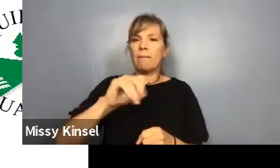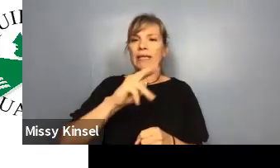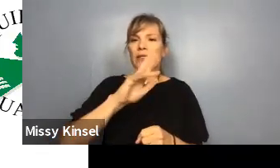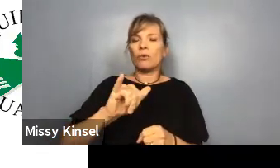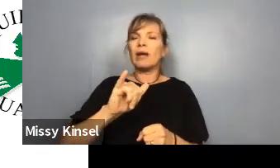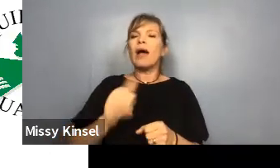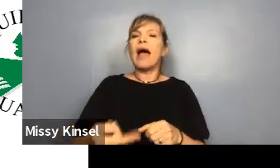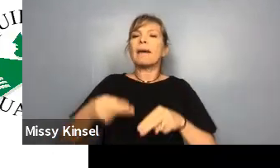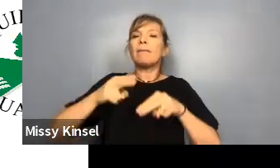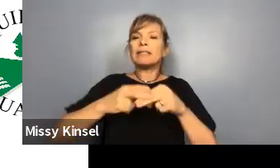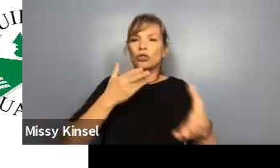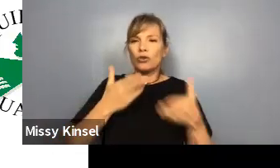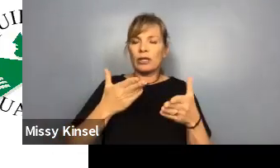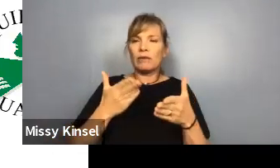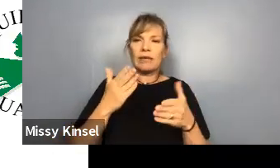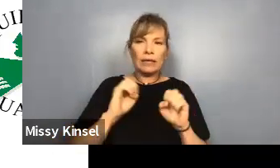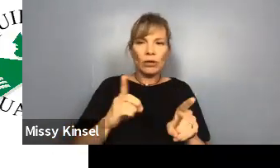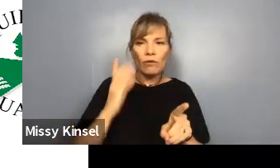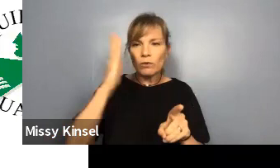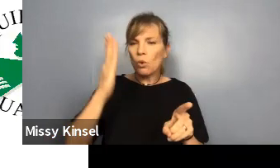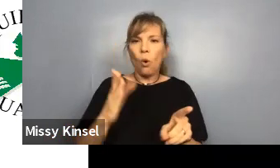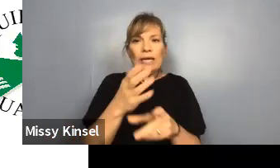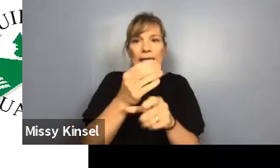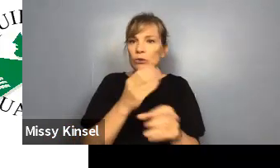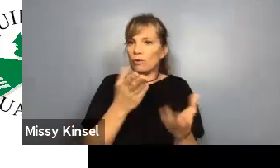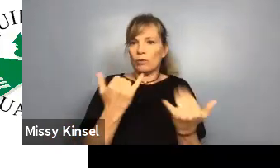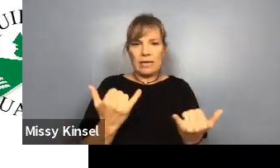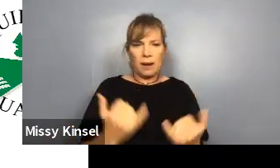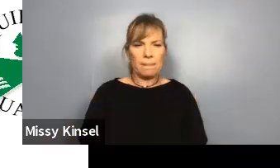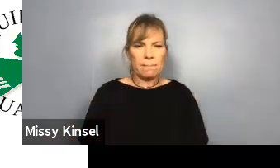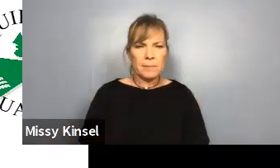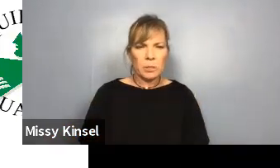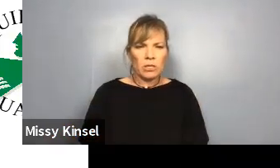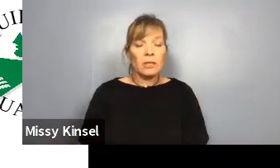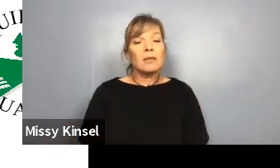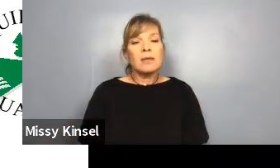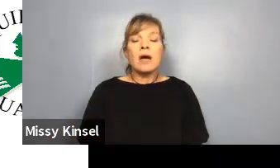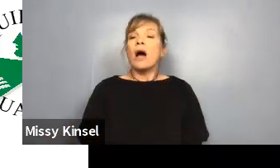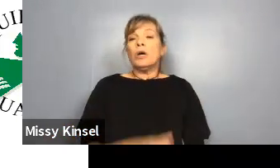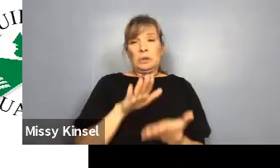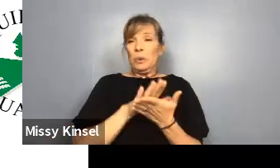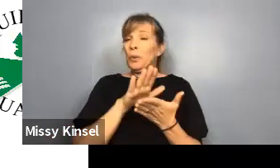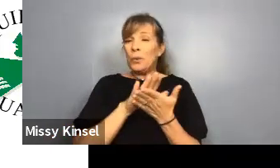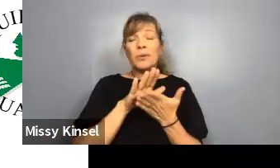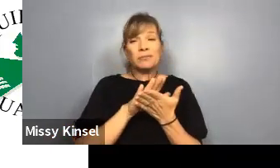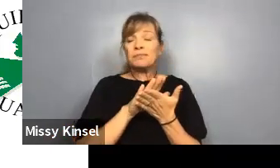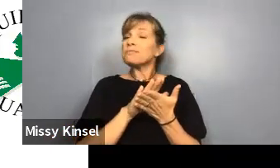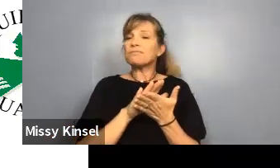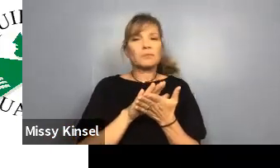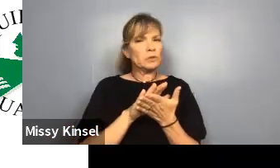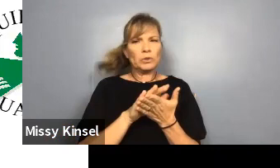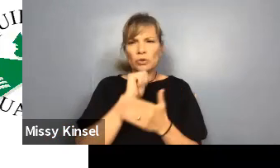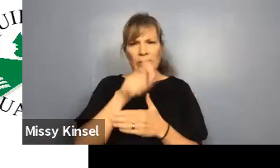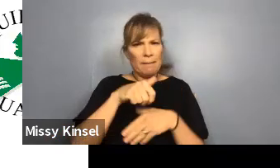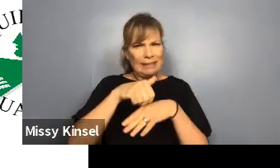future or receive any services at this time. And so schools really shouldn't probably